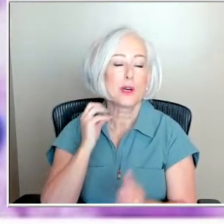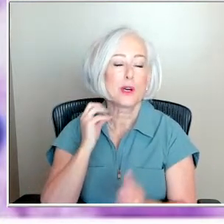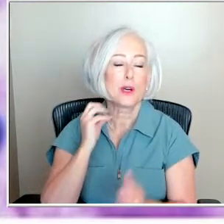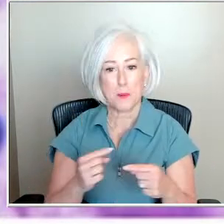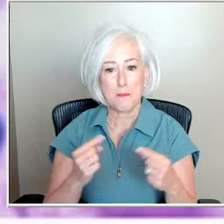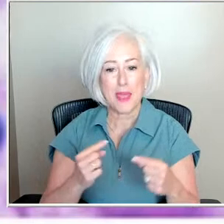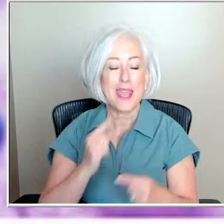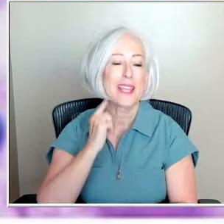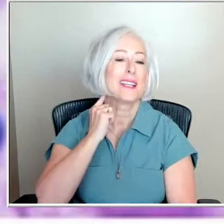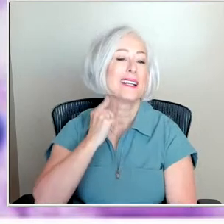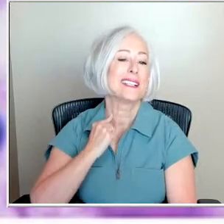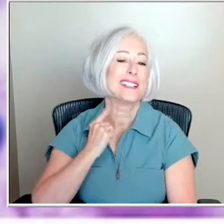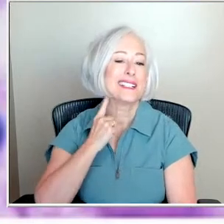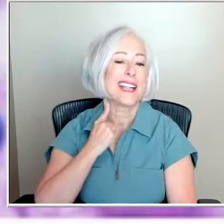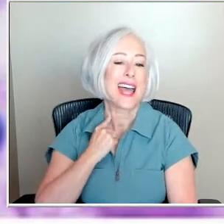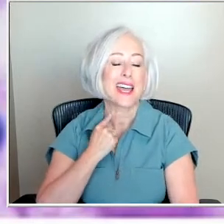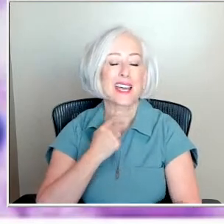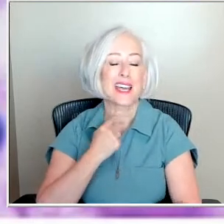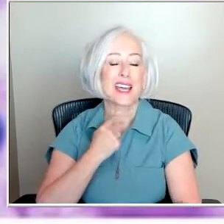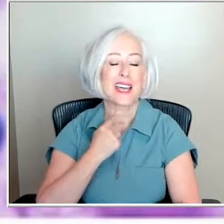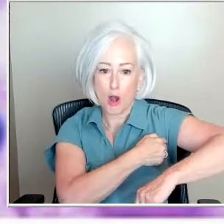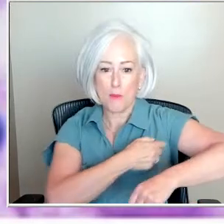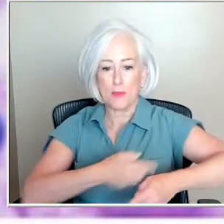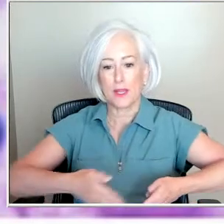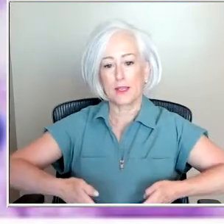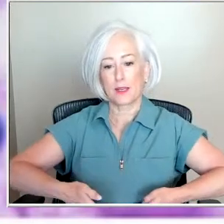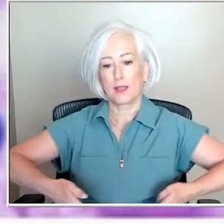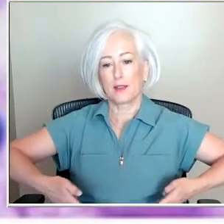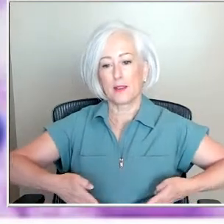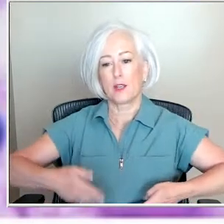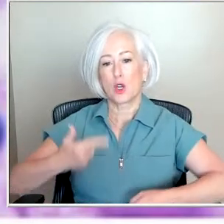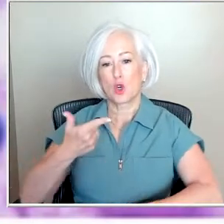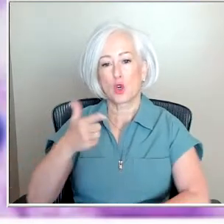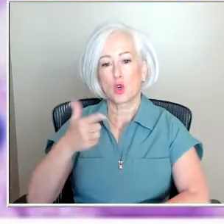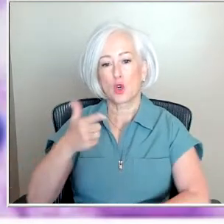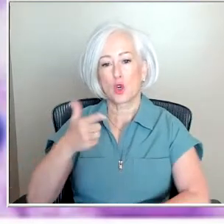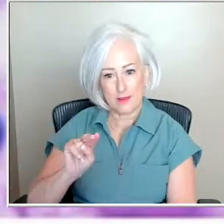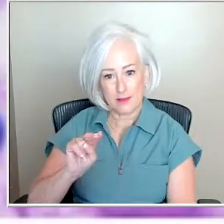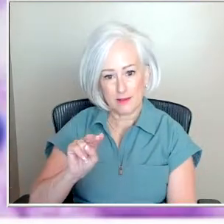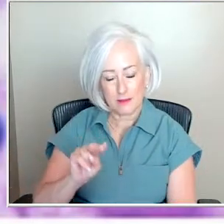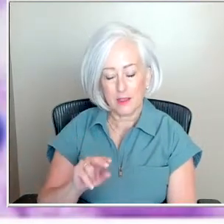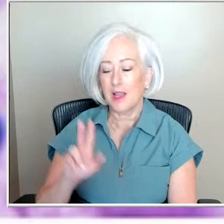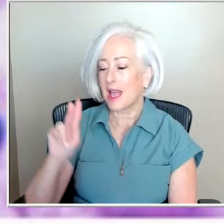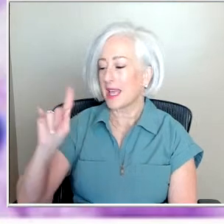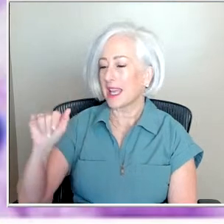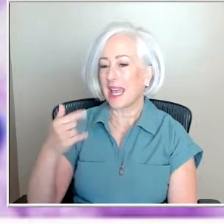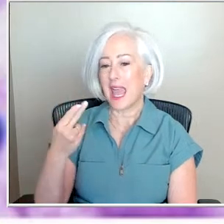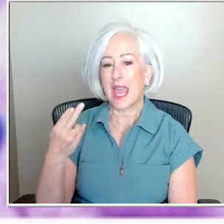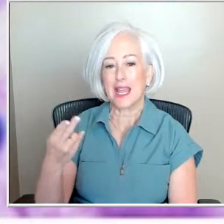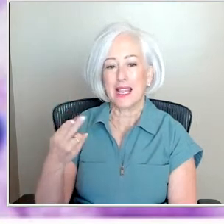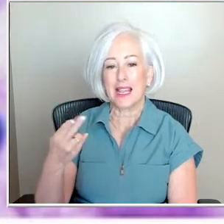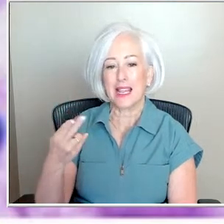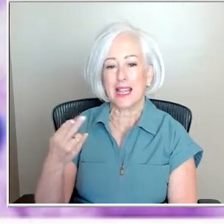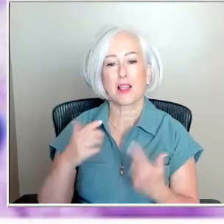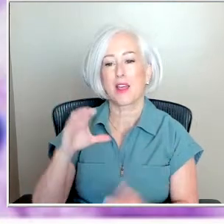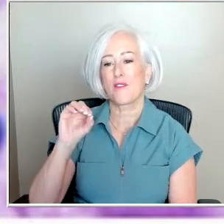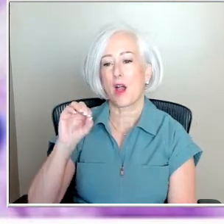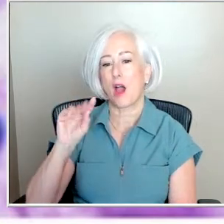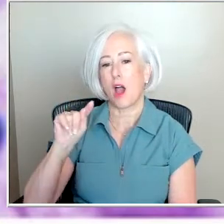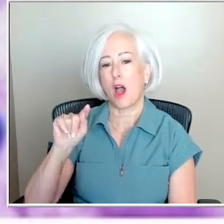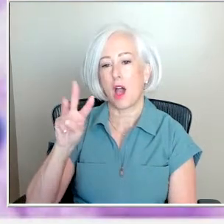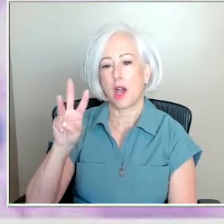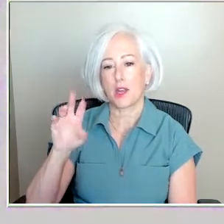groin. Kaleigh, who lives in Ottawa, Kansas, came to the University of Kansas Cancer Center, where she met with Abdulraheem